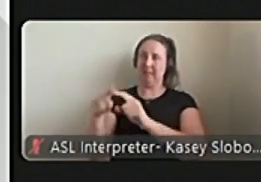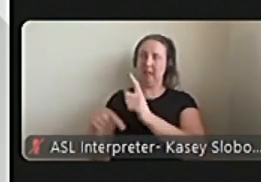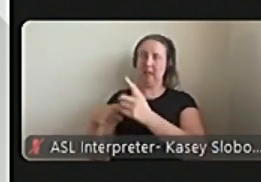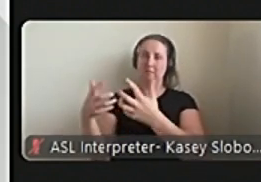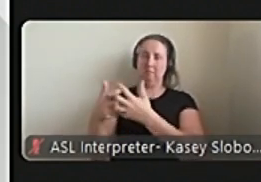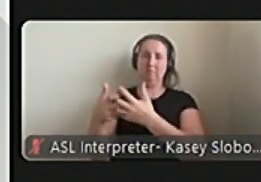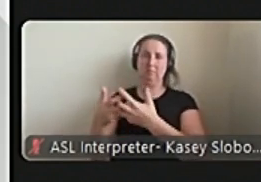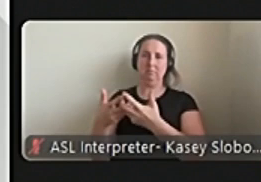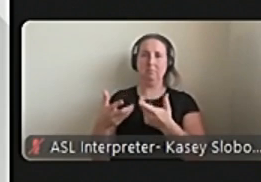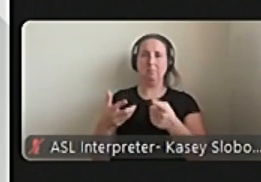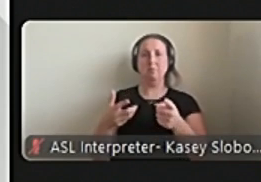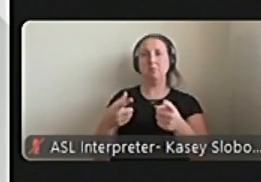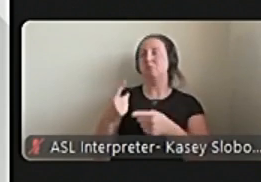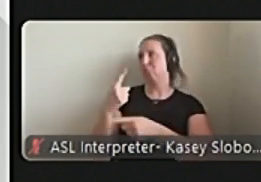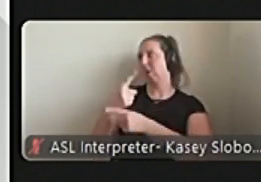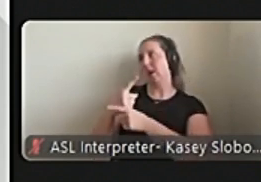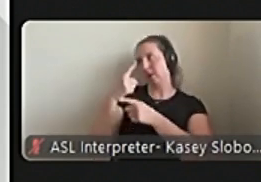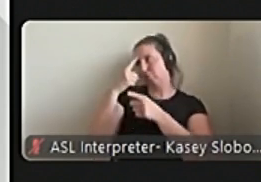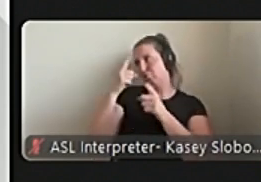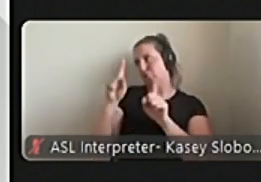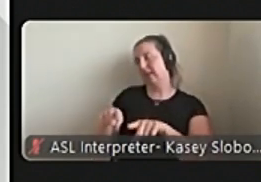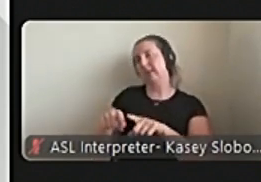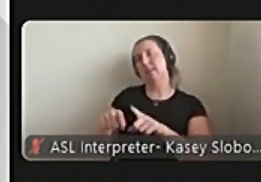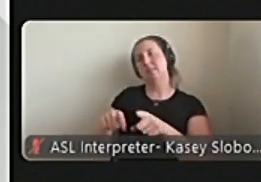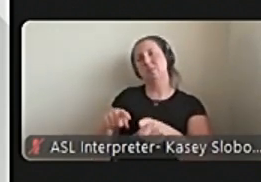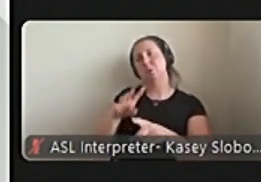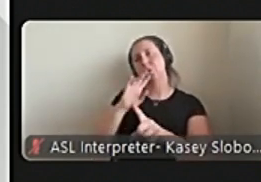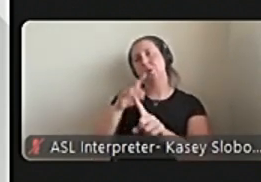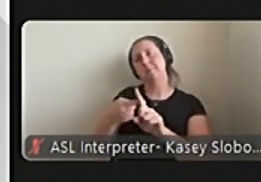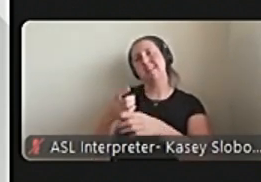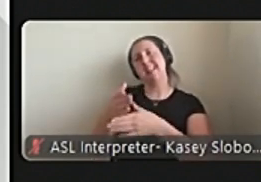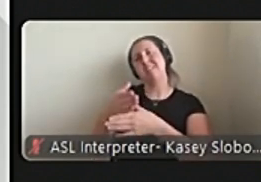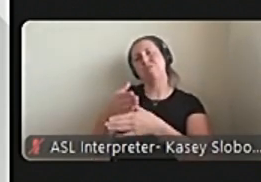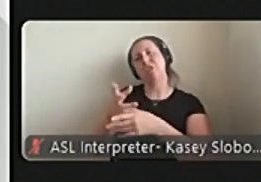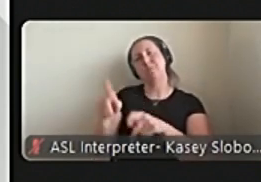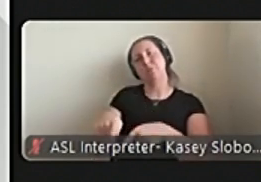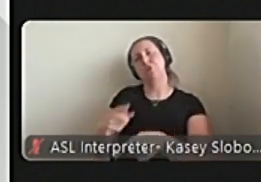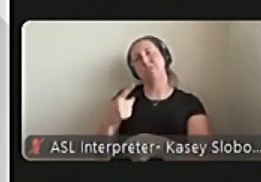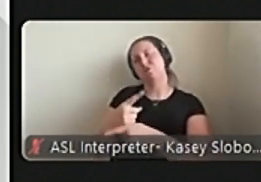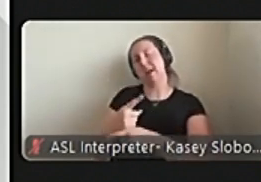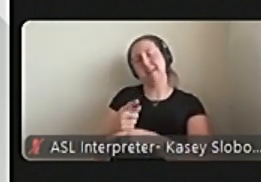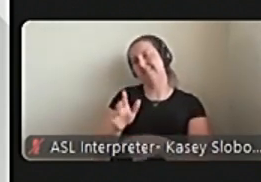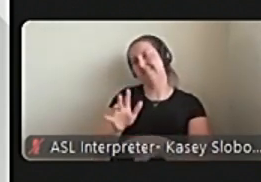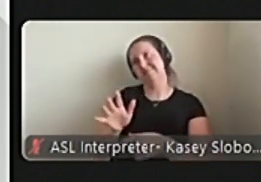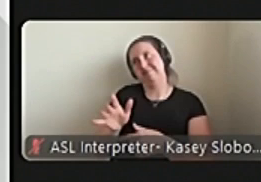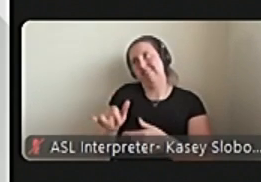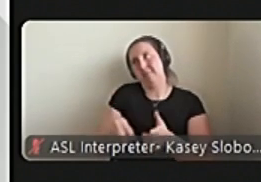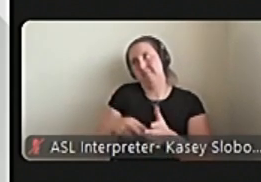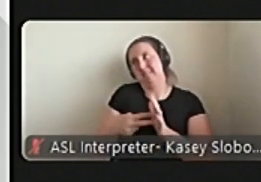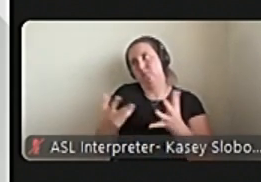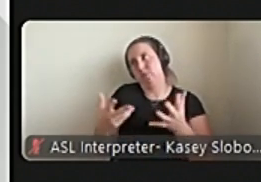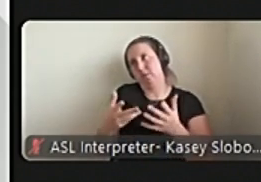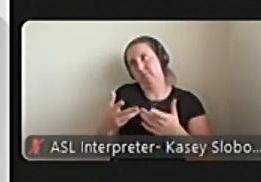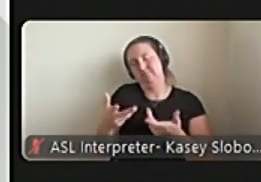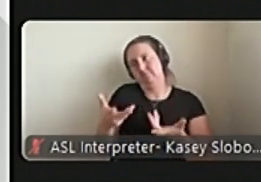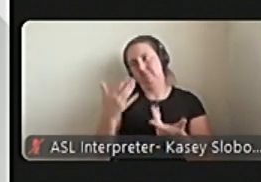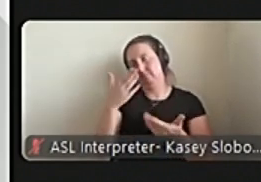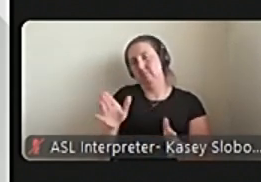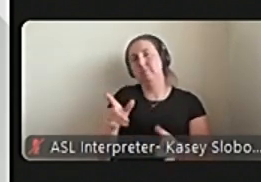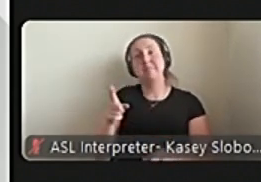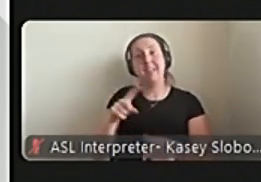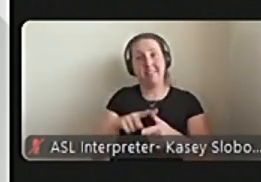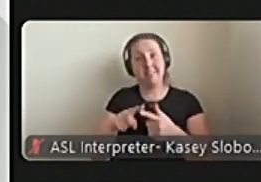what we would say, the average person, right? Whatever that means, but you're right. And then you find skilled